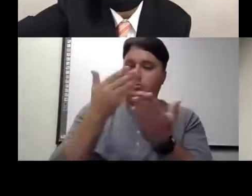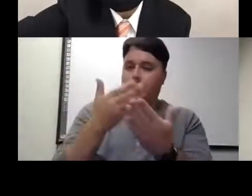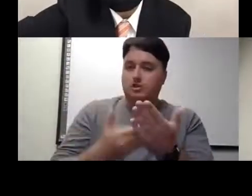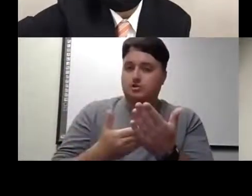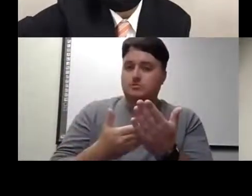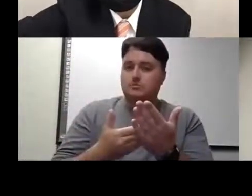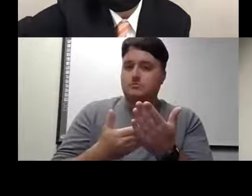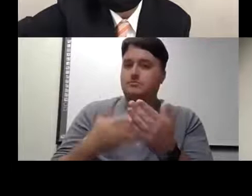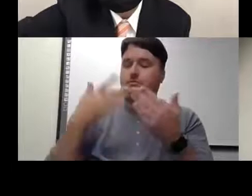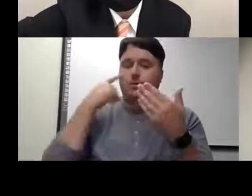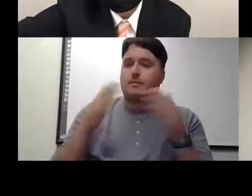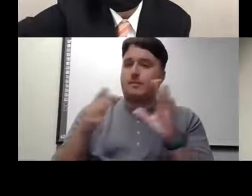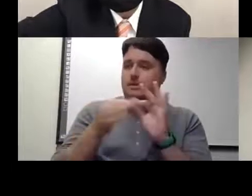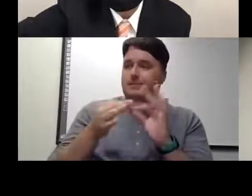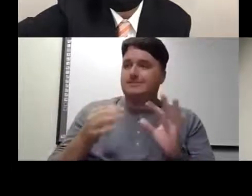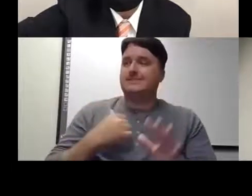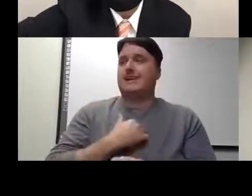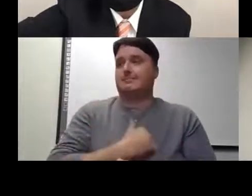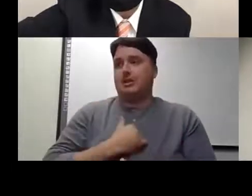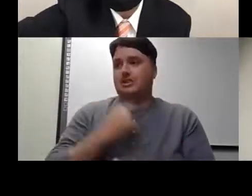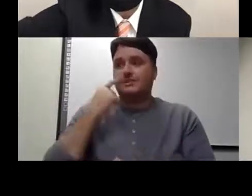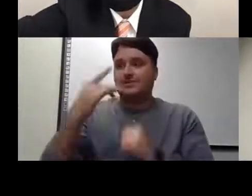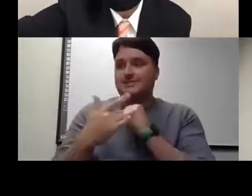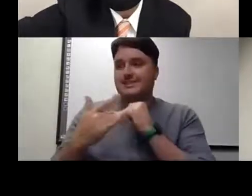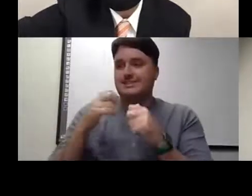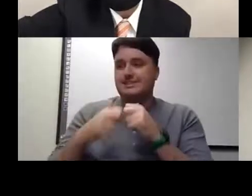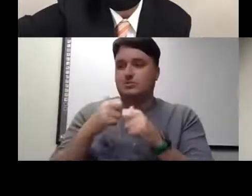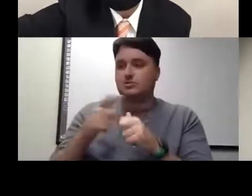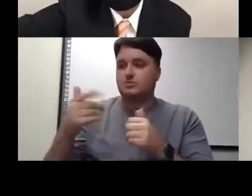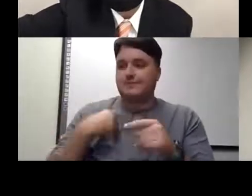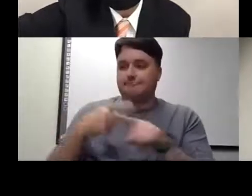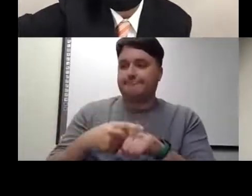public comment. And apologize for the technical difficulties you might be experiencing.